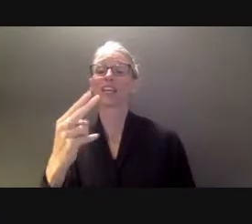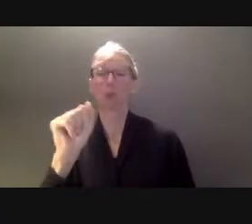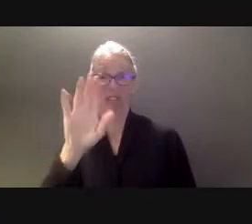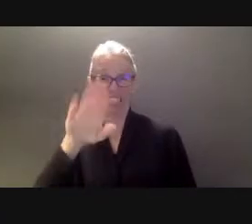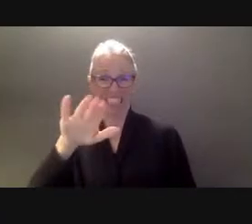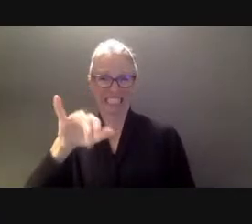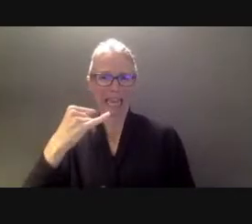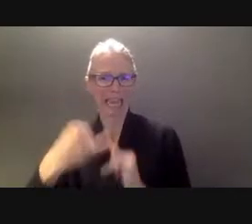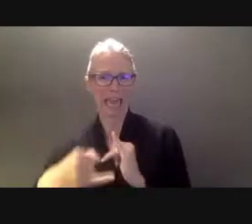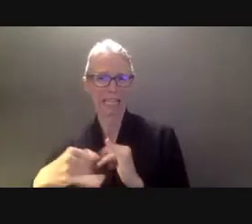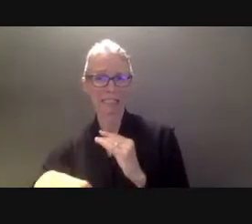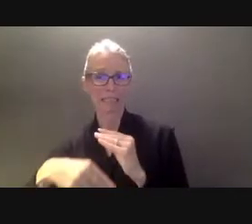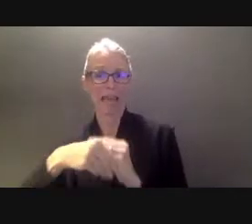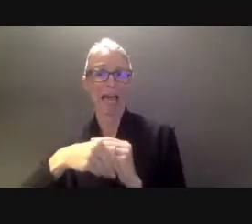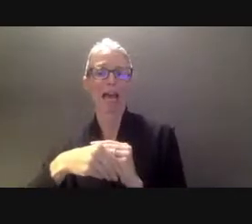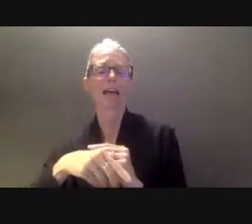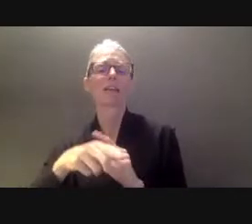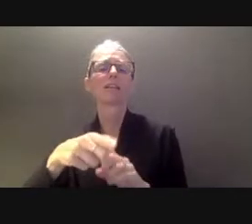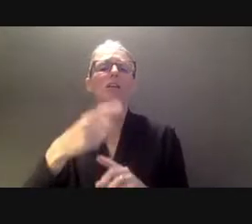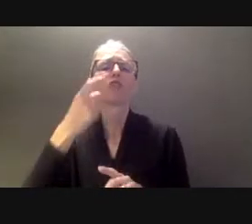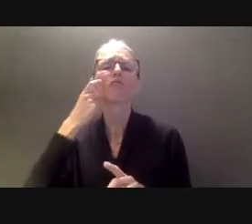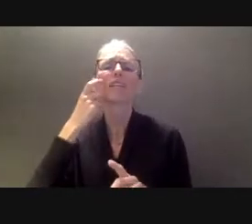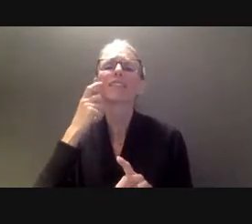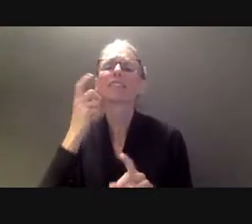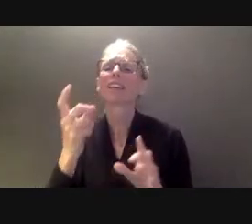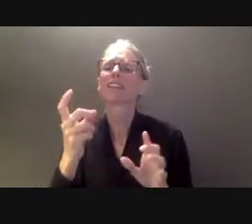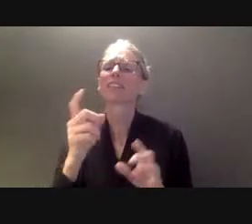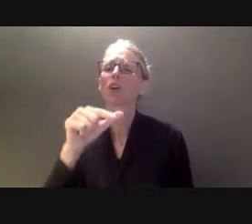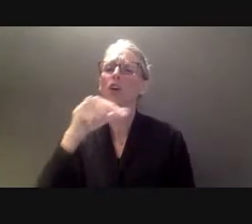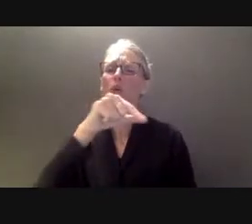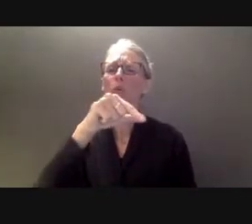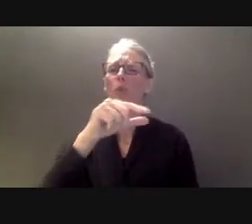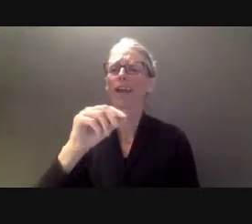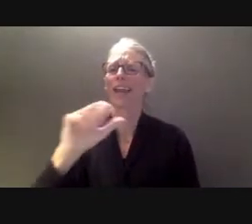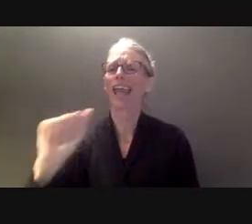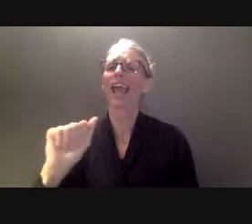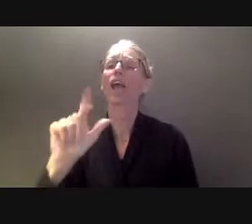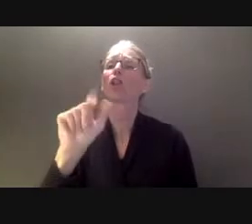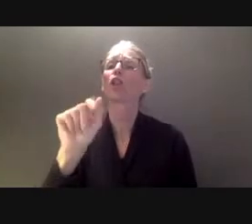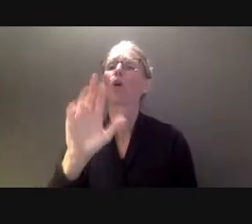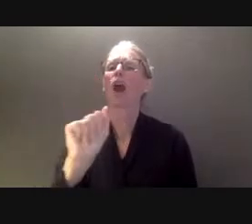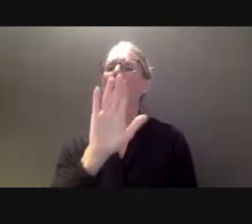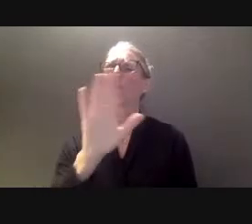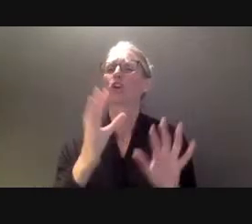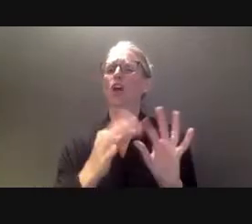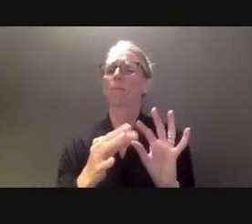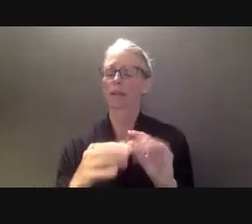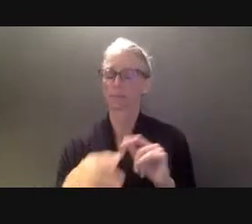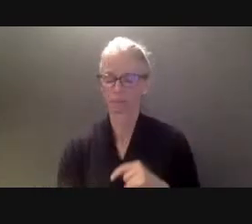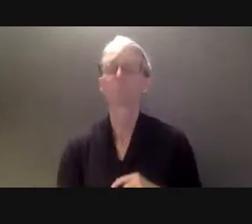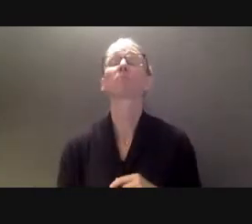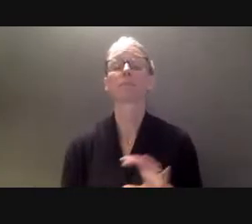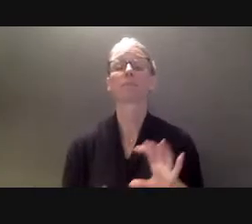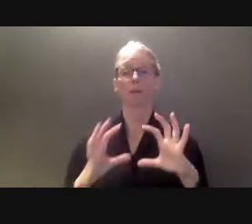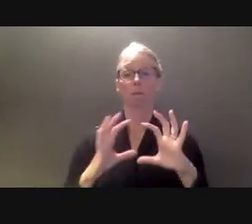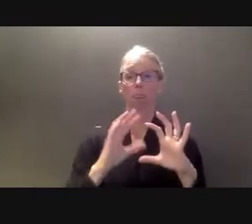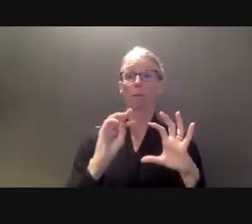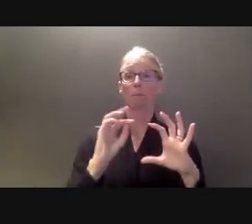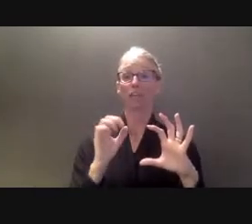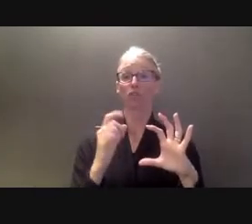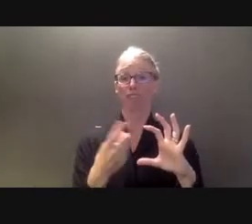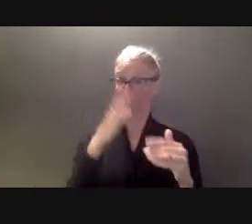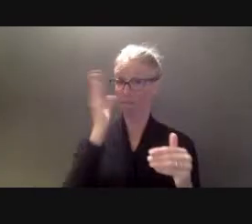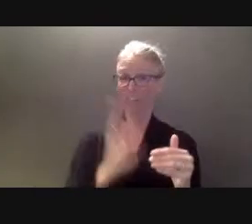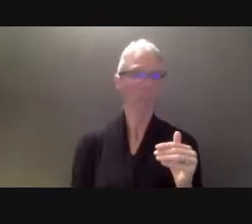to address Laura's comment. So the accessibility matrix is still in the process of being developed. So once it's